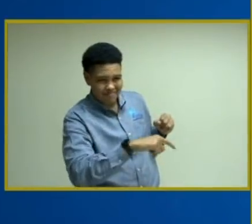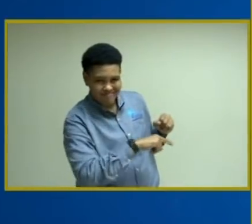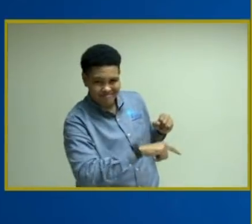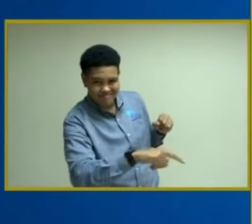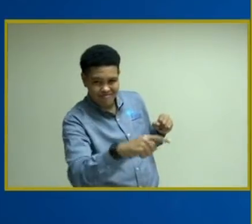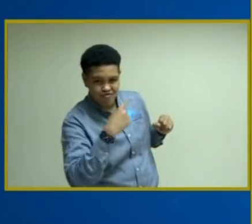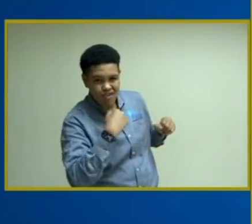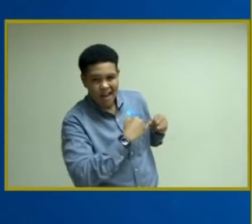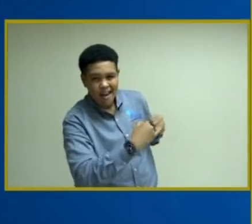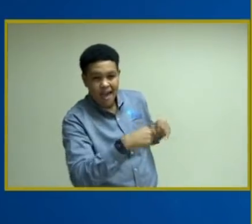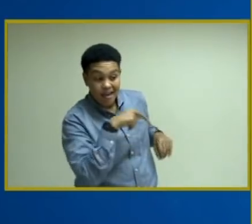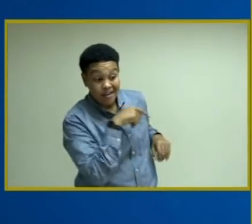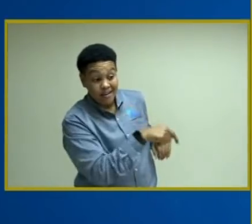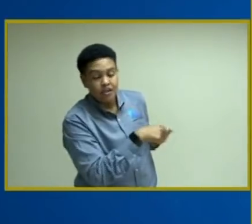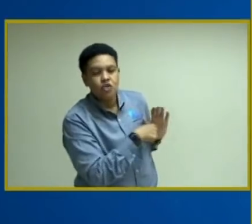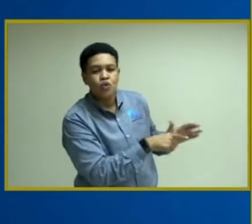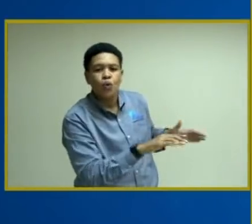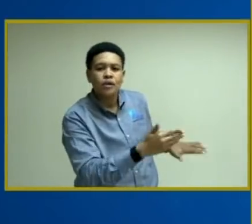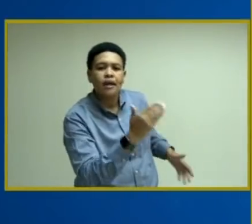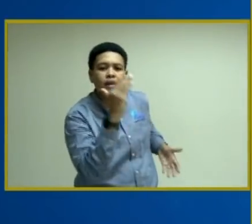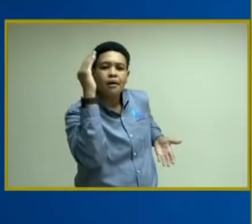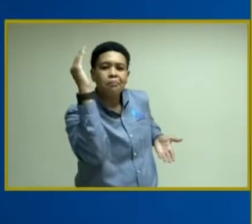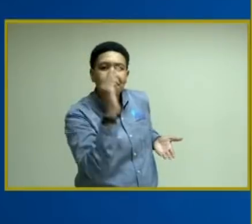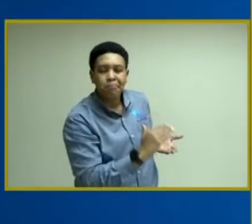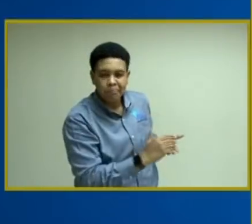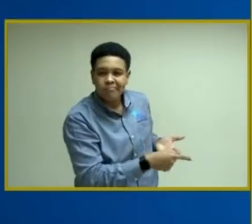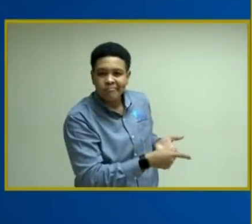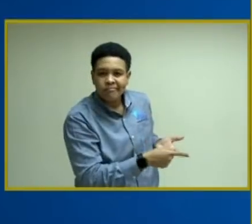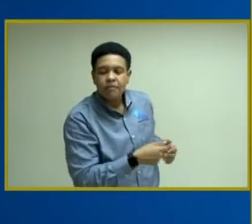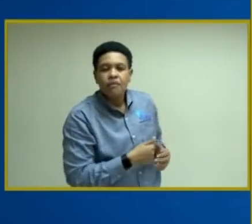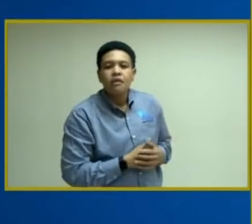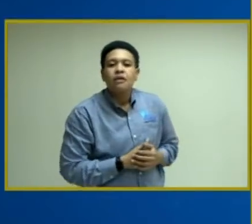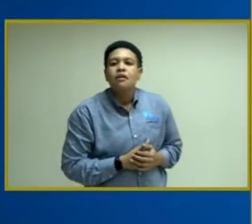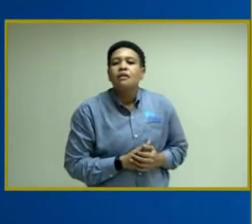these have been going down gradually.